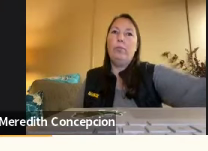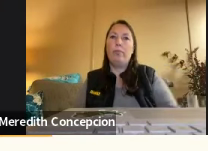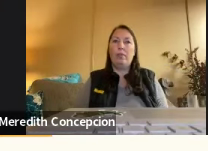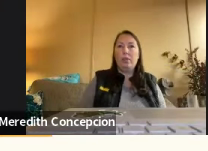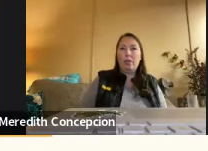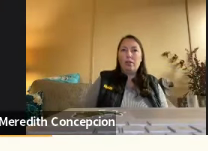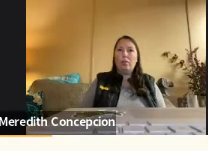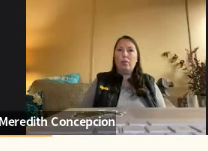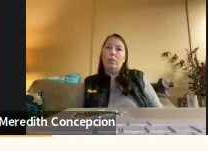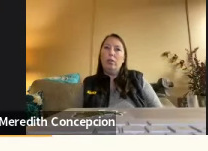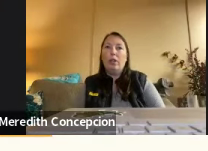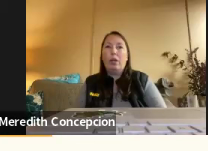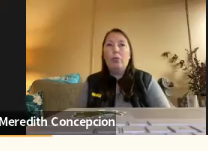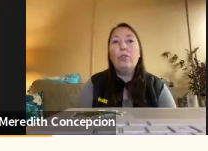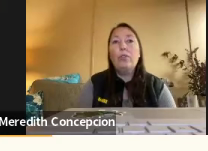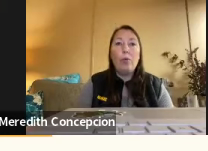Whether